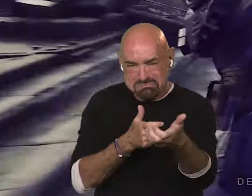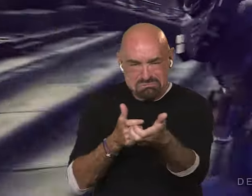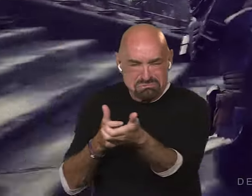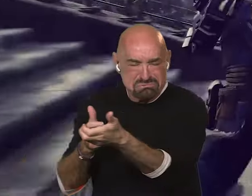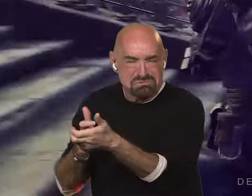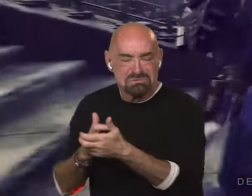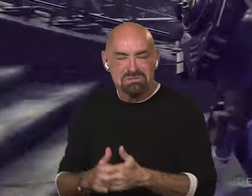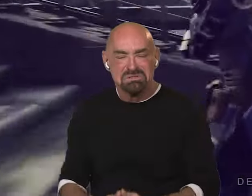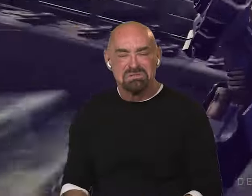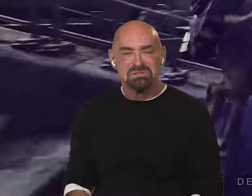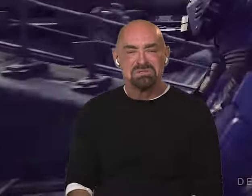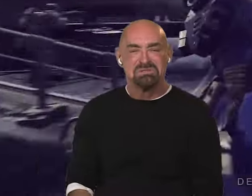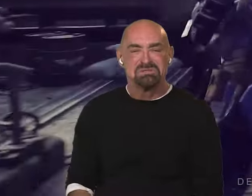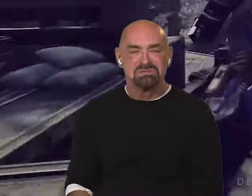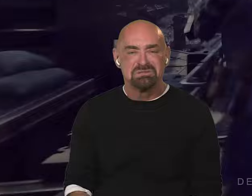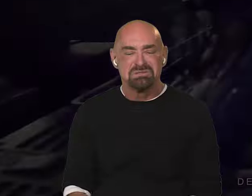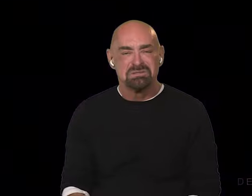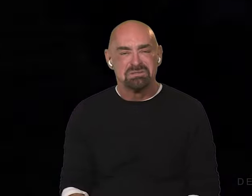hospitality!